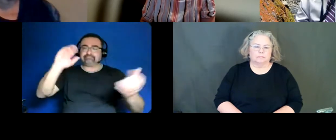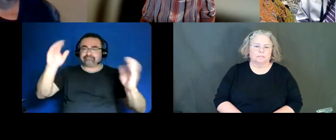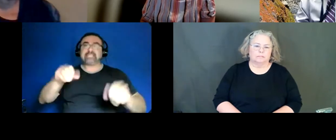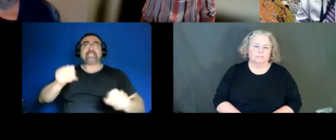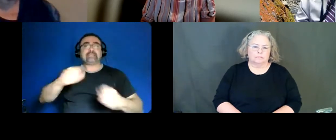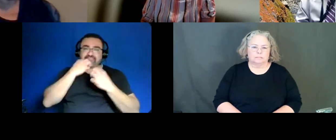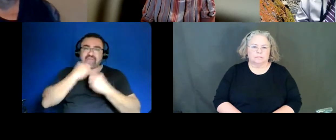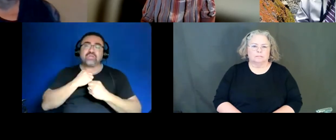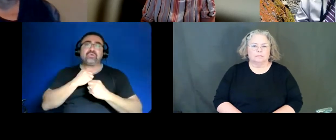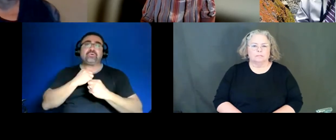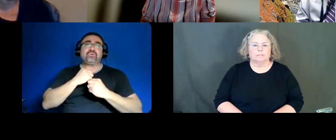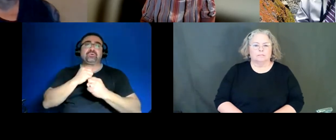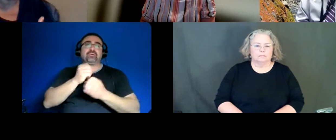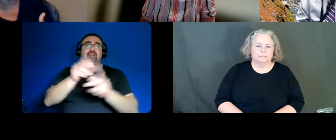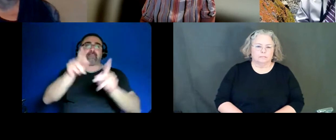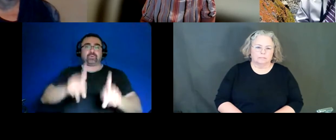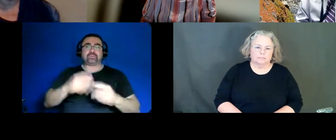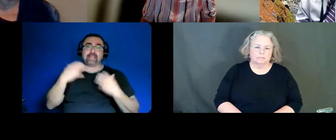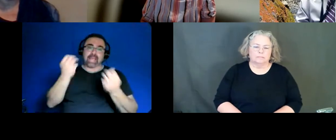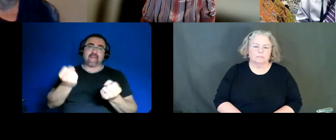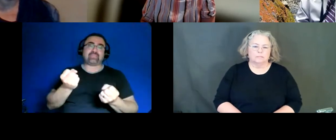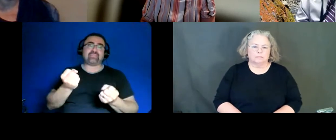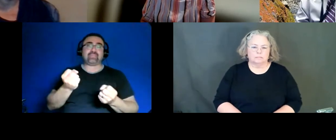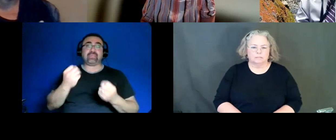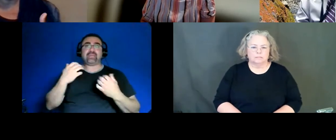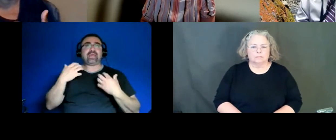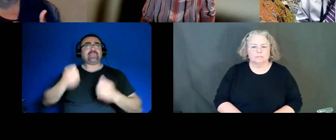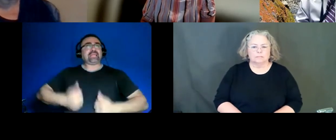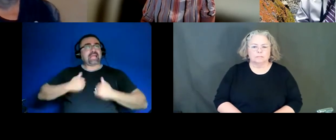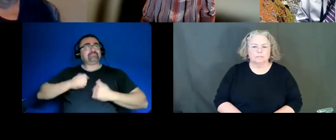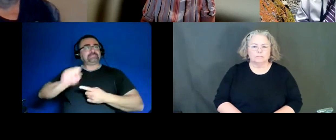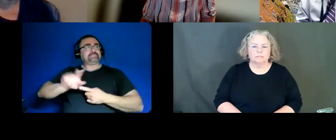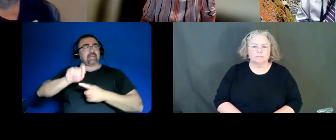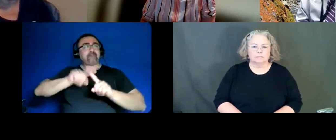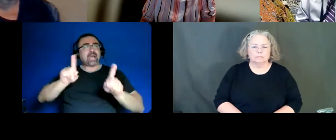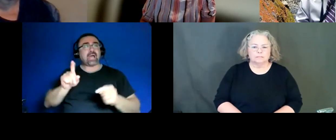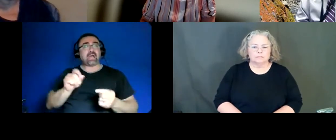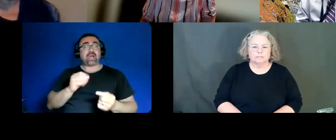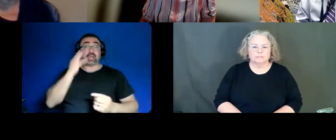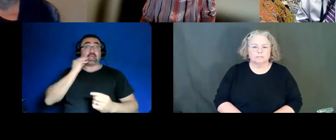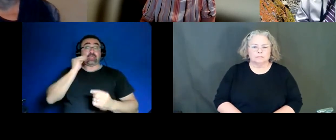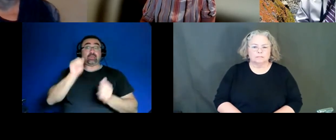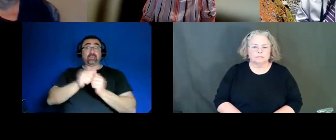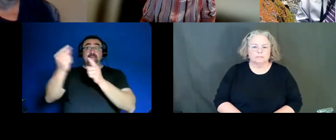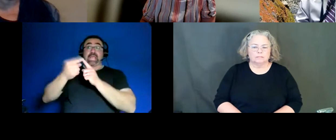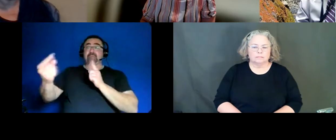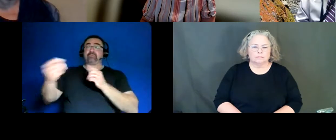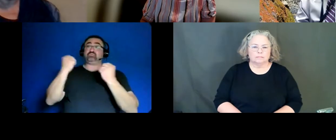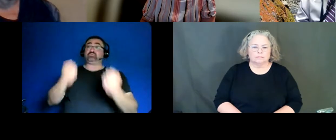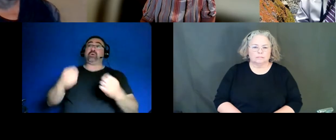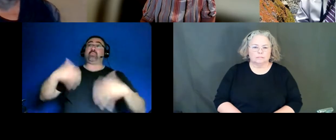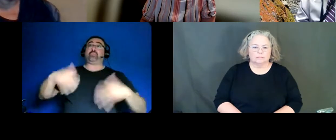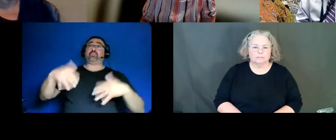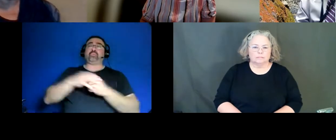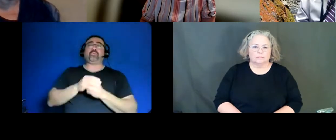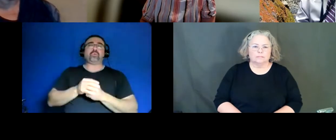value someone being healthy and having healthy habits. But when you are faced with an enemy that is so strong,